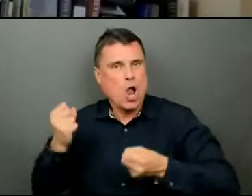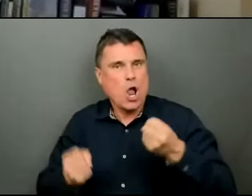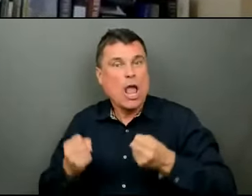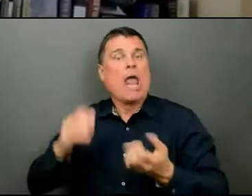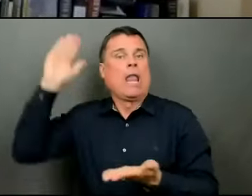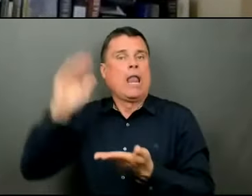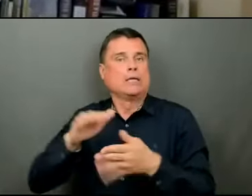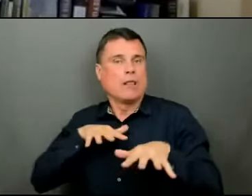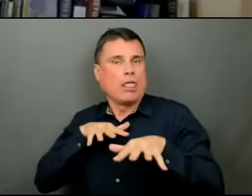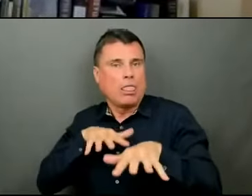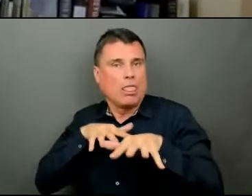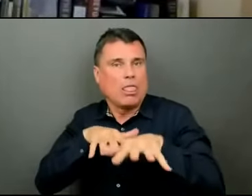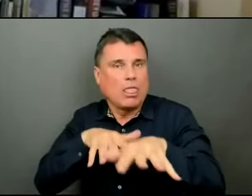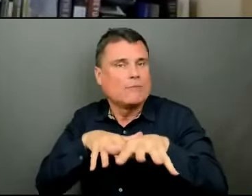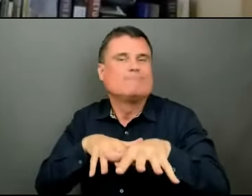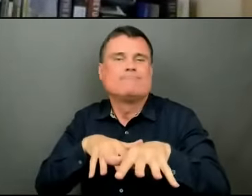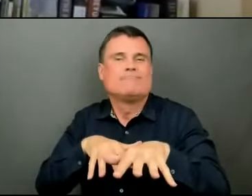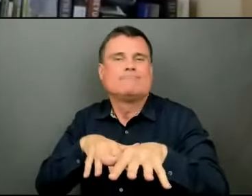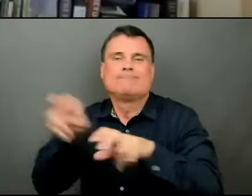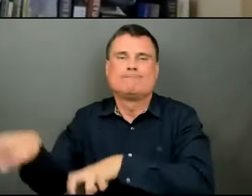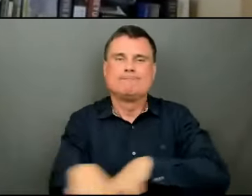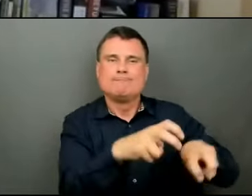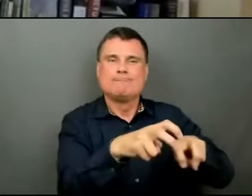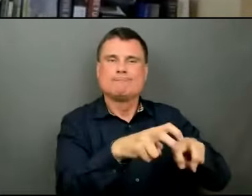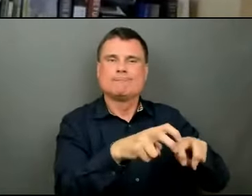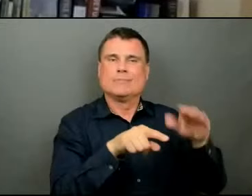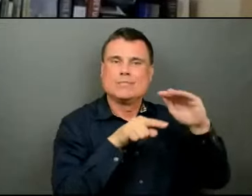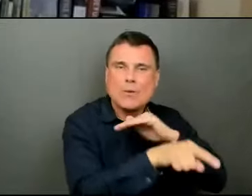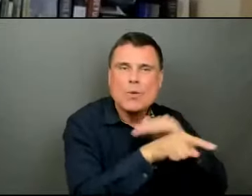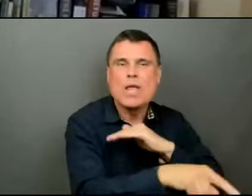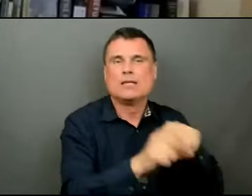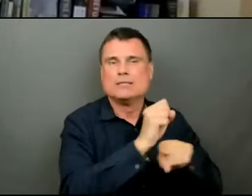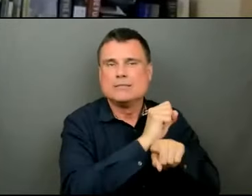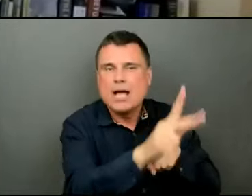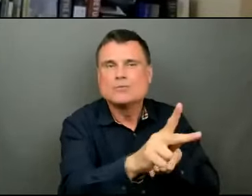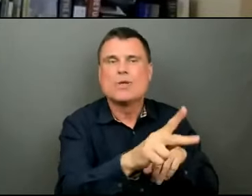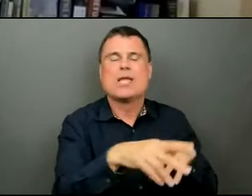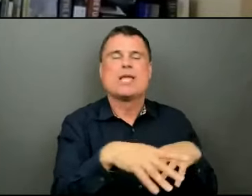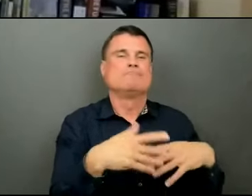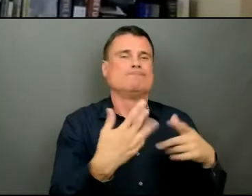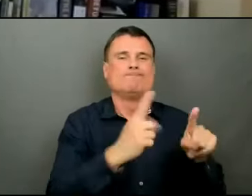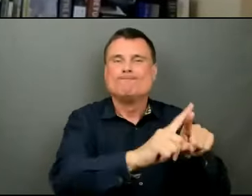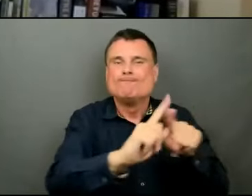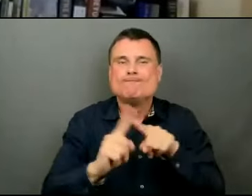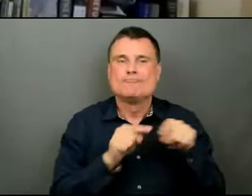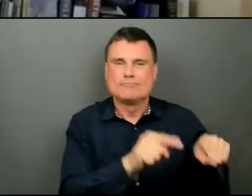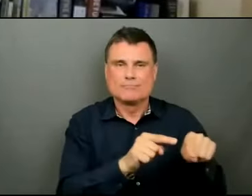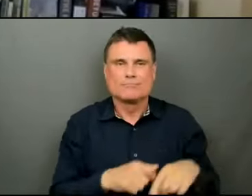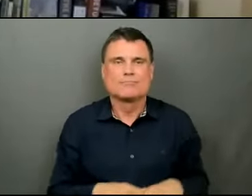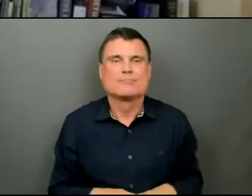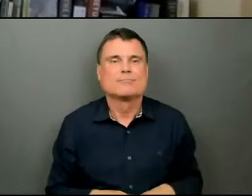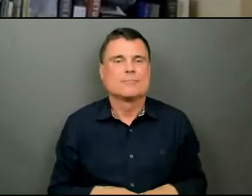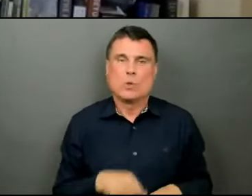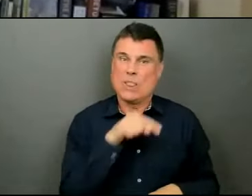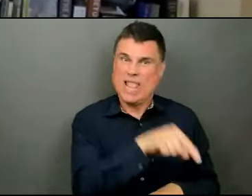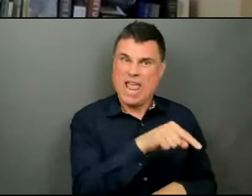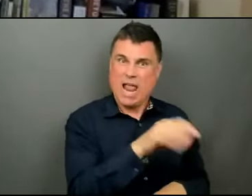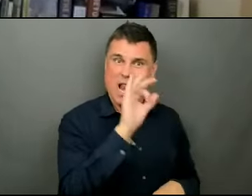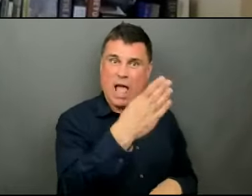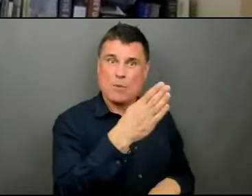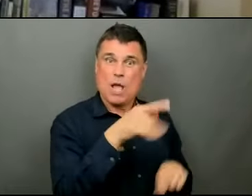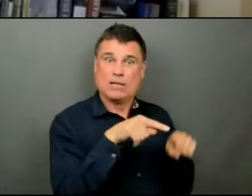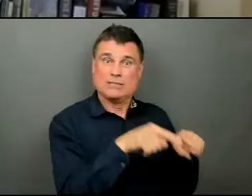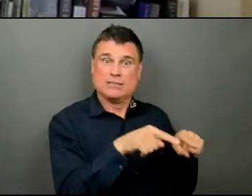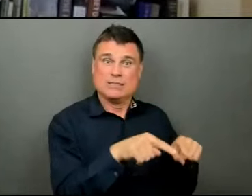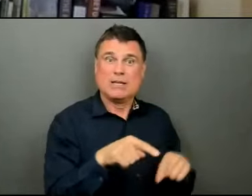when it comes to the climate emergency, we need to act now. The Broadway line means 14 million fewer cars on the road